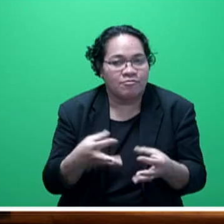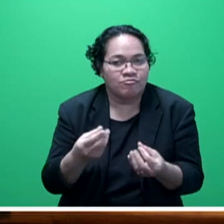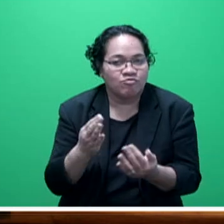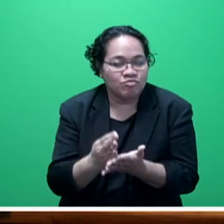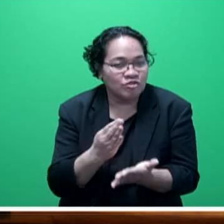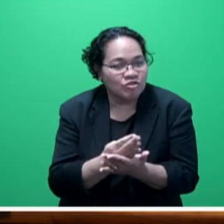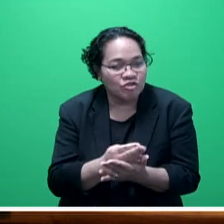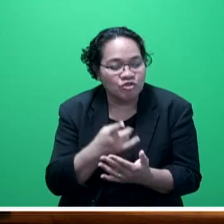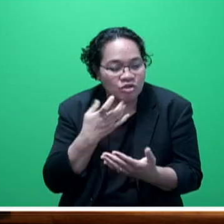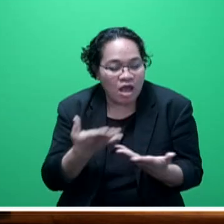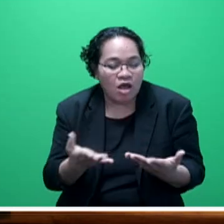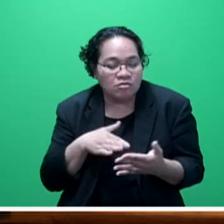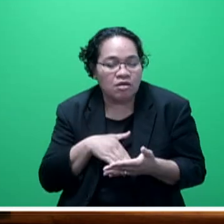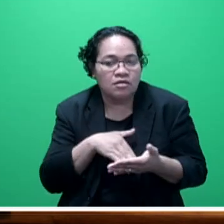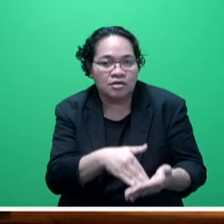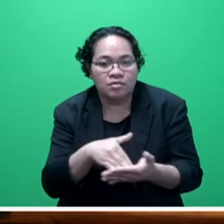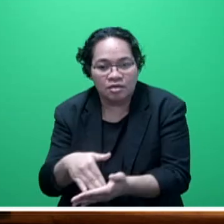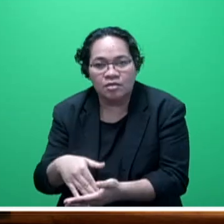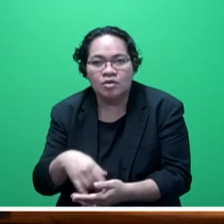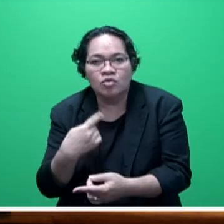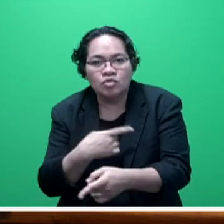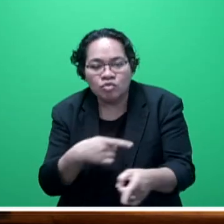to address needs of all Fijians.